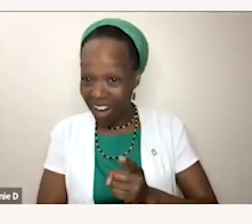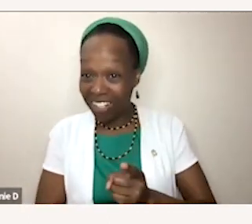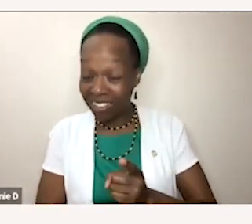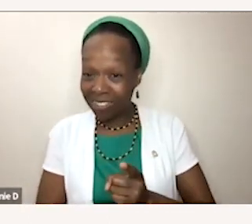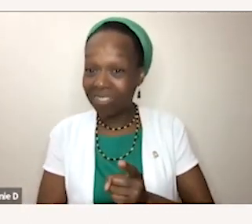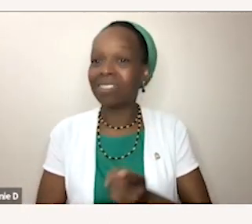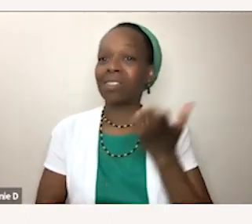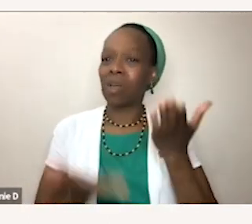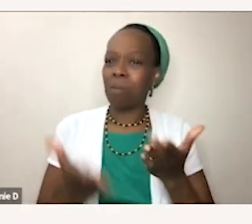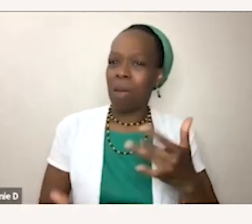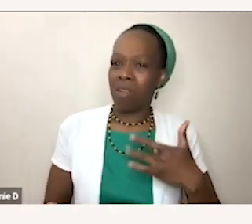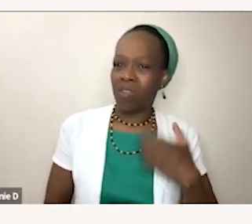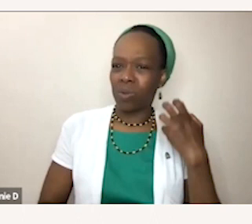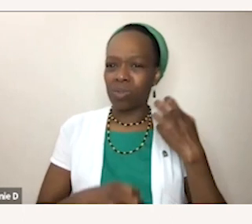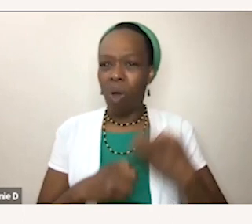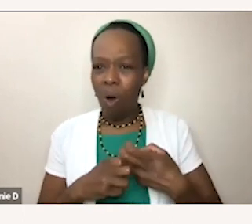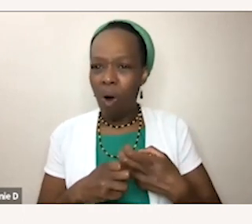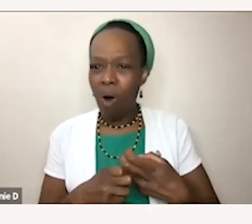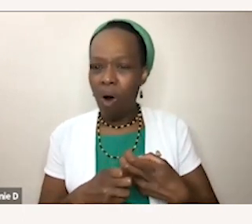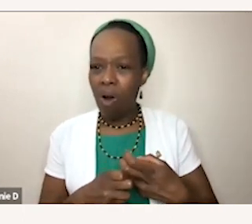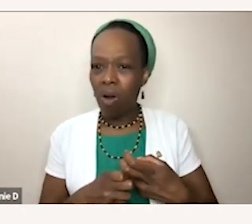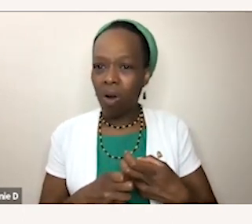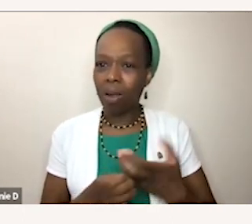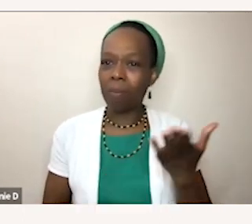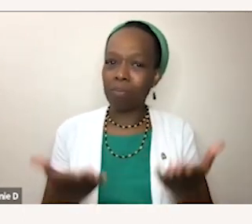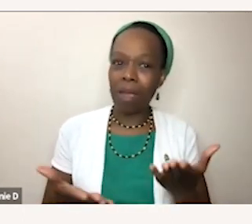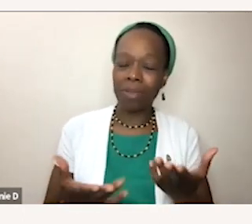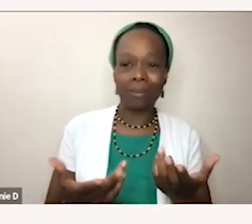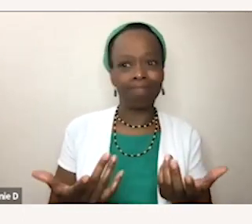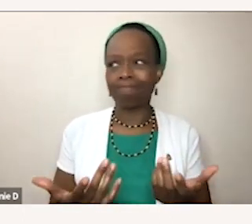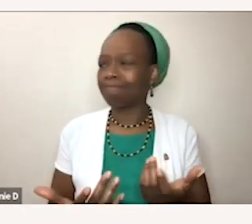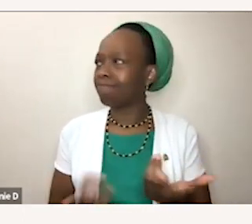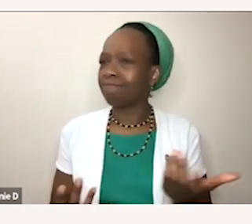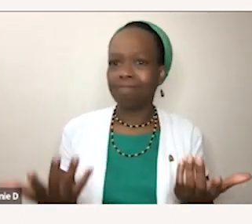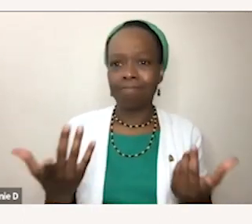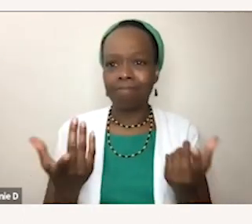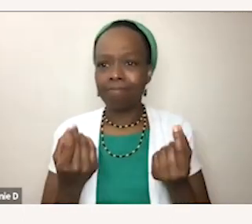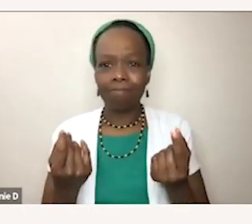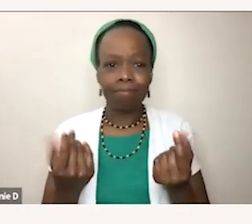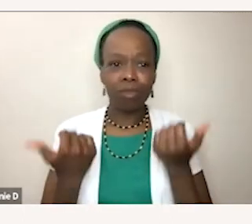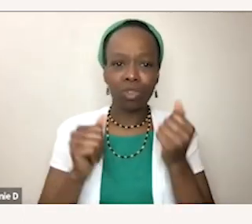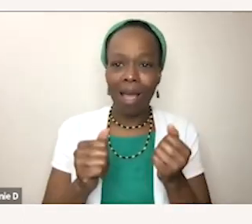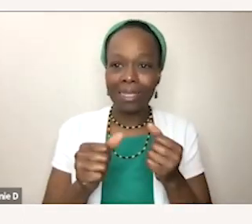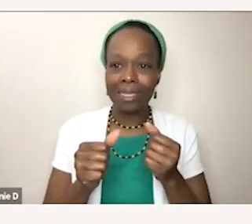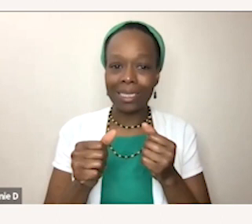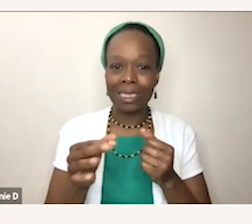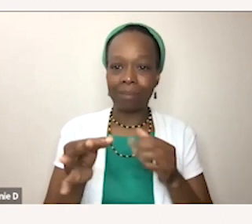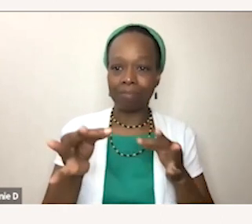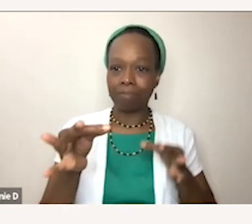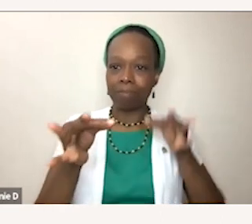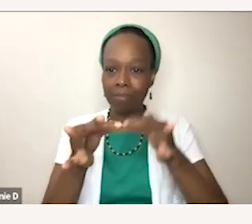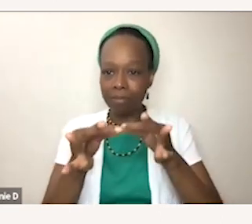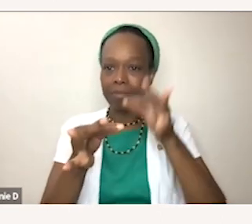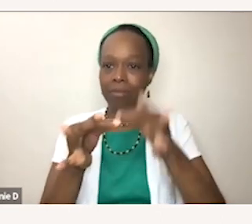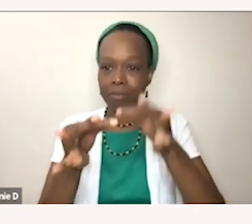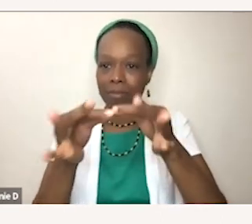feel kind of hard, like it's a difficult task to keep up with the constant